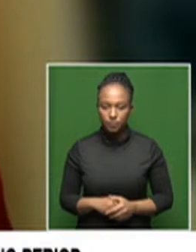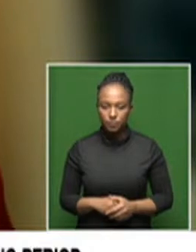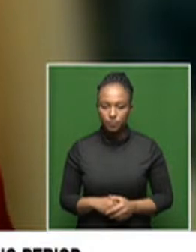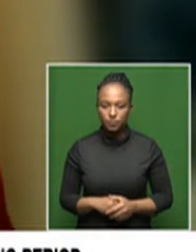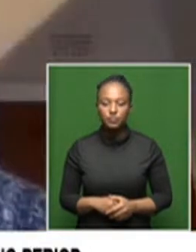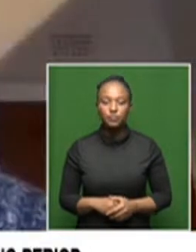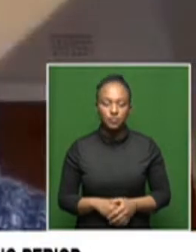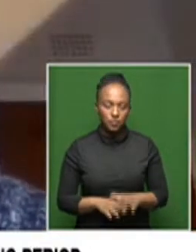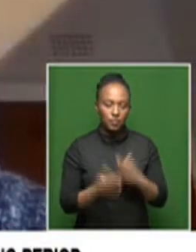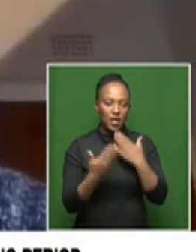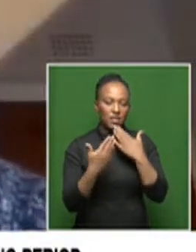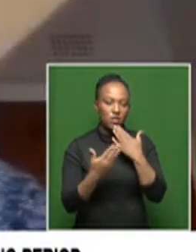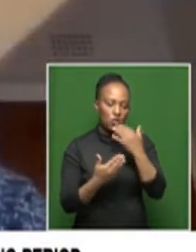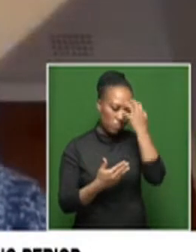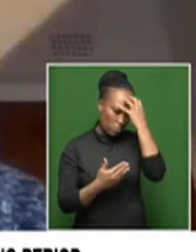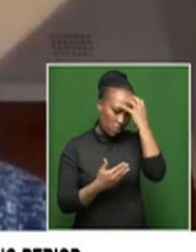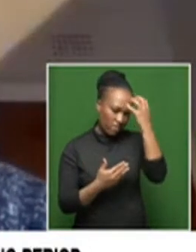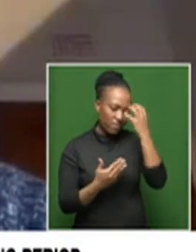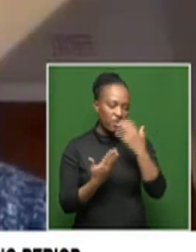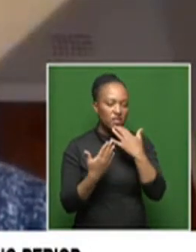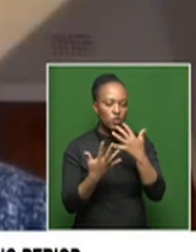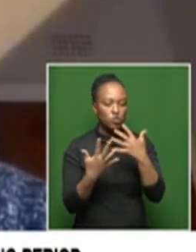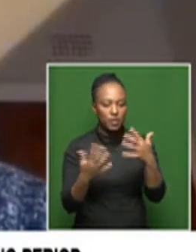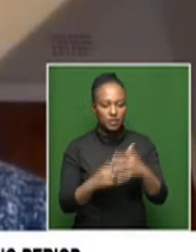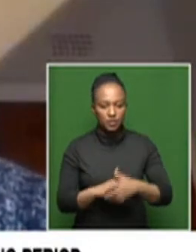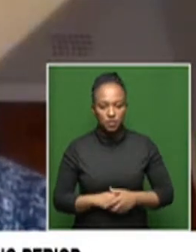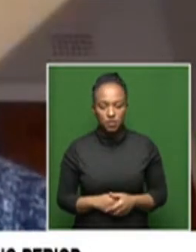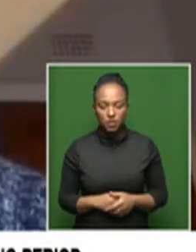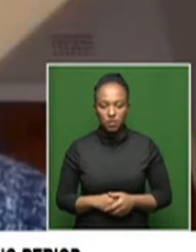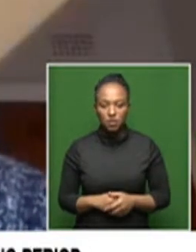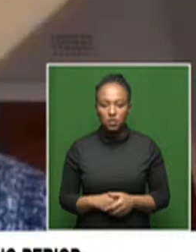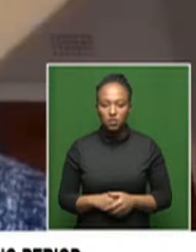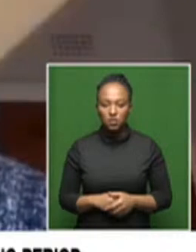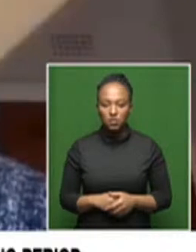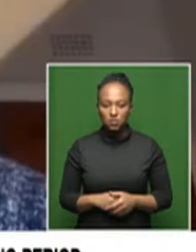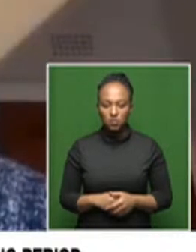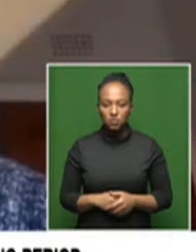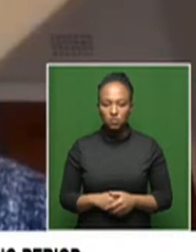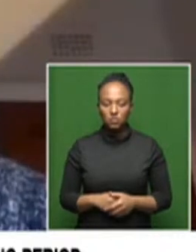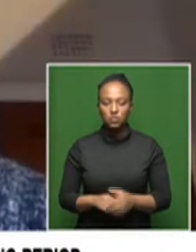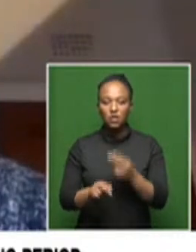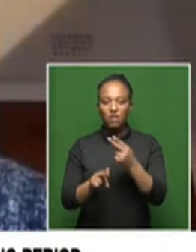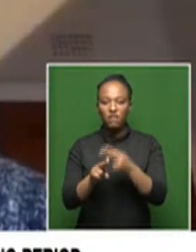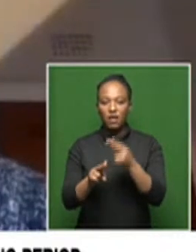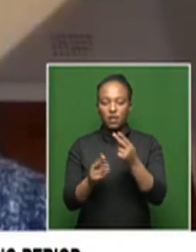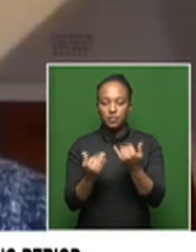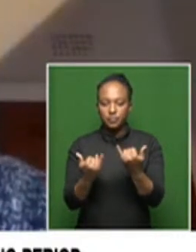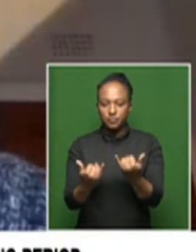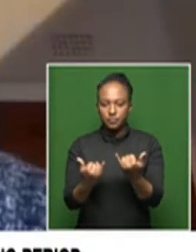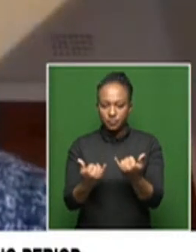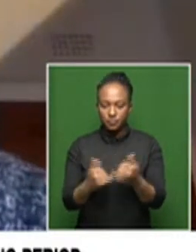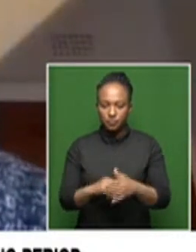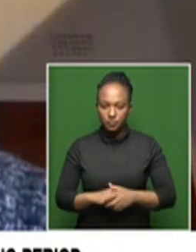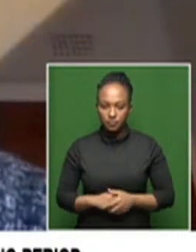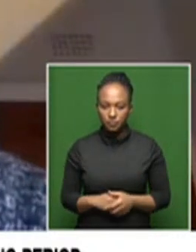Thank you, Prof. Much appreciated. Thank you so much. And finally, let us